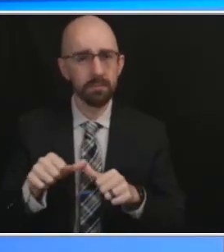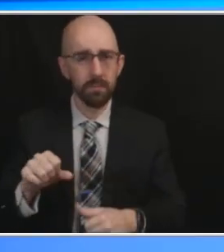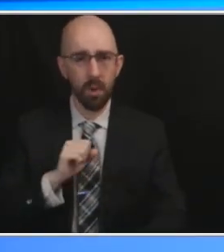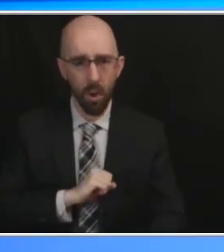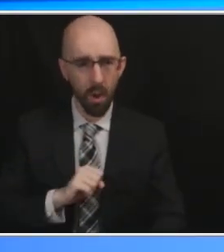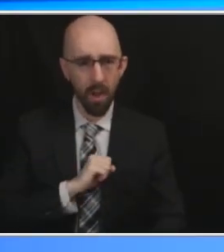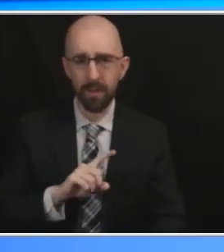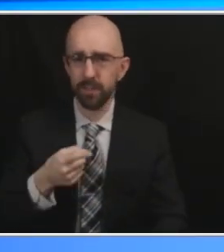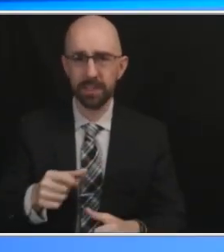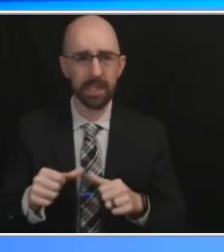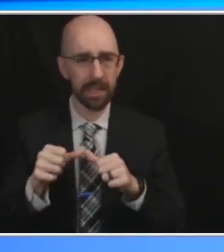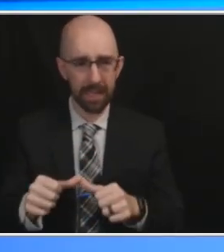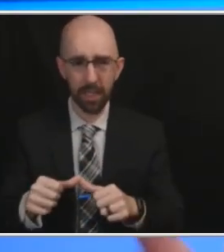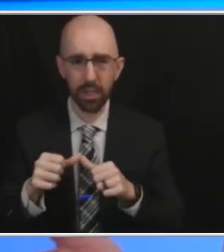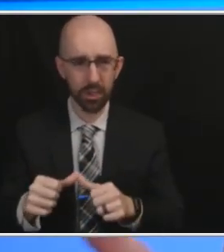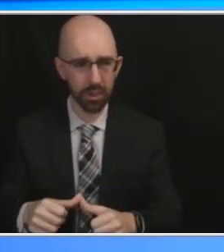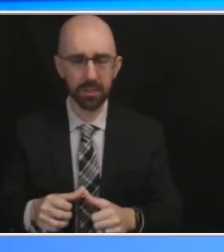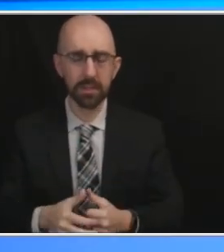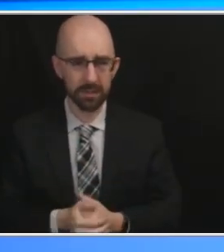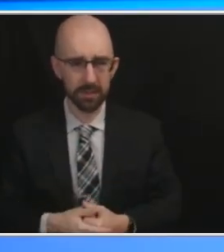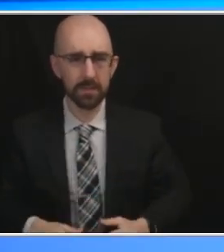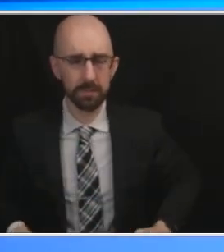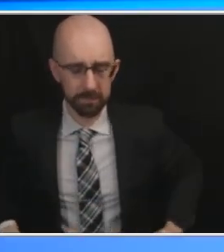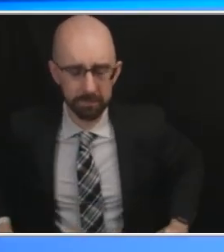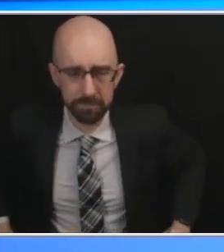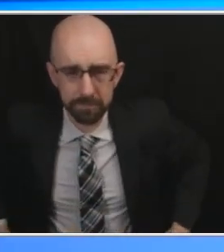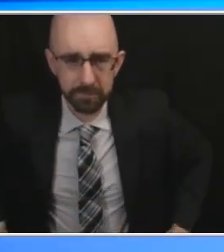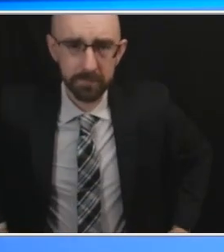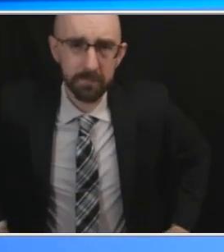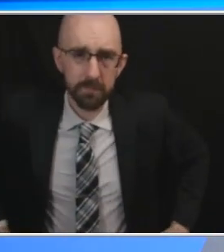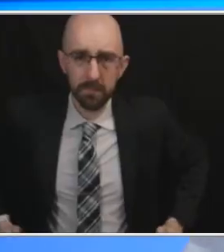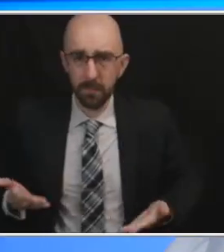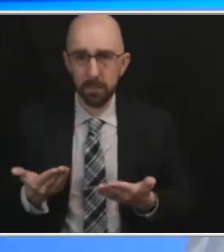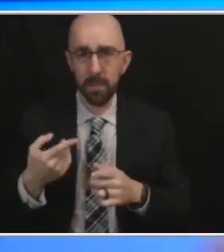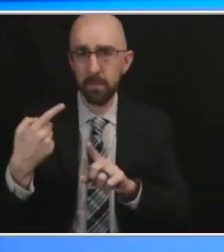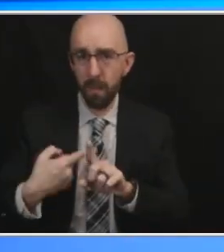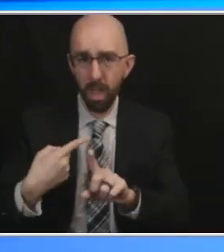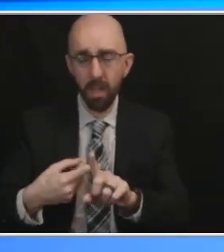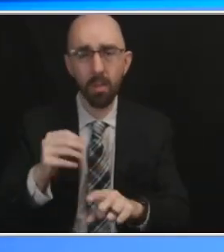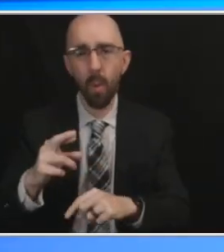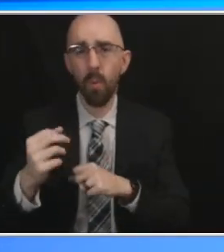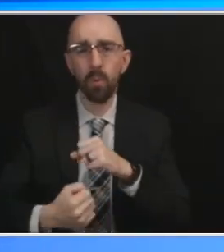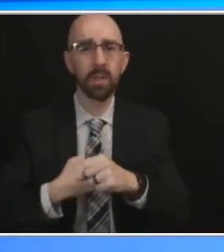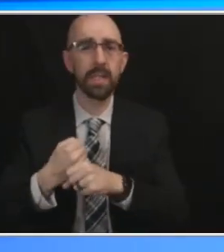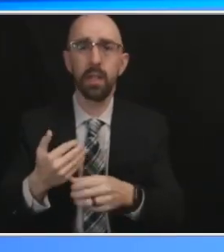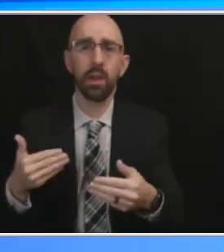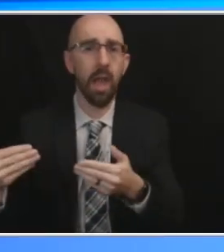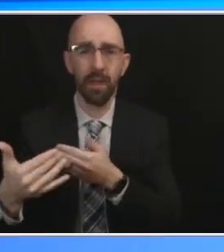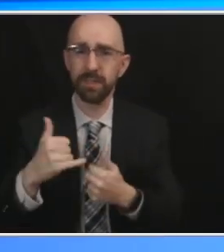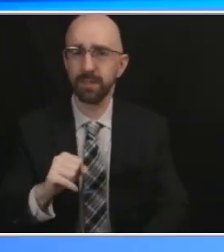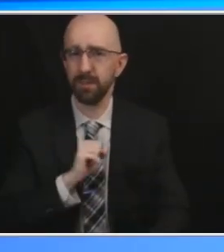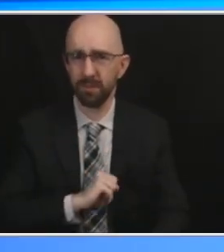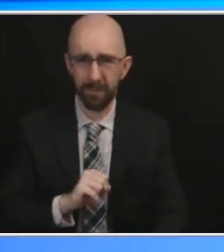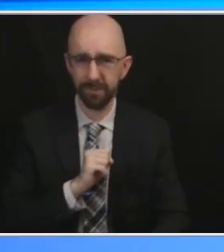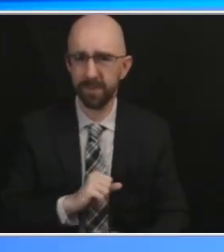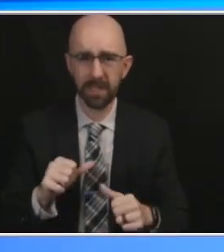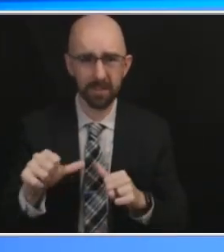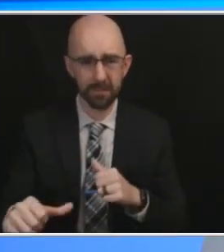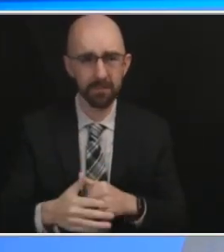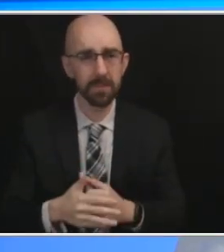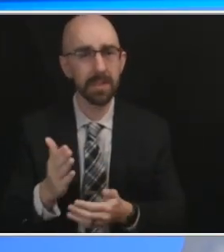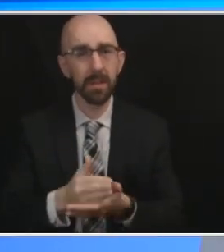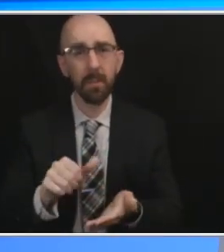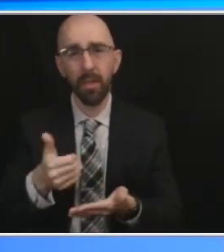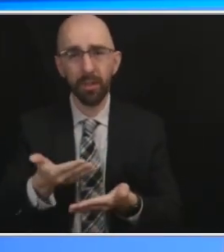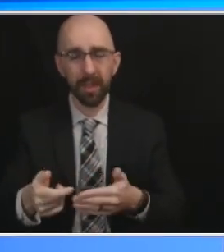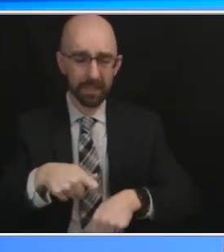and lingers, for months, if not a year or more. And then we saw all sorts of other things, right? Skin rashes that we couldn't really